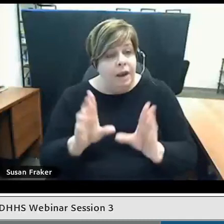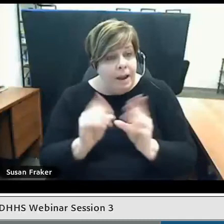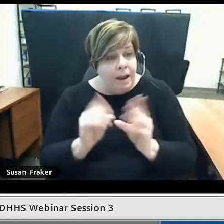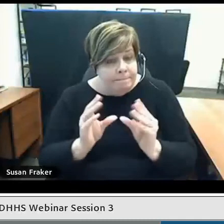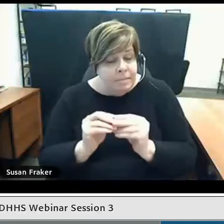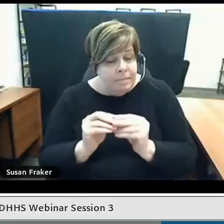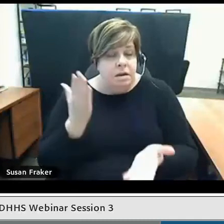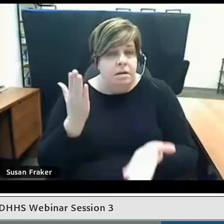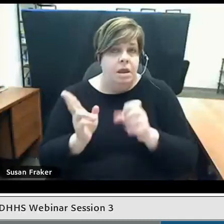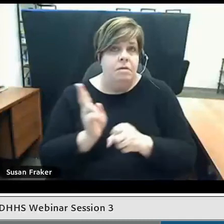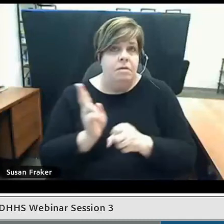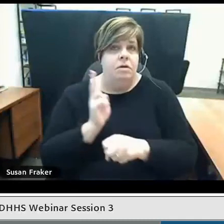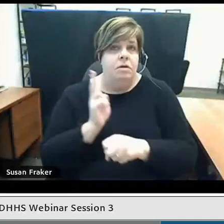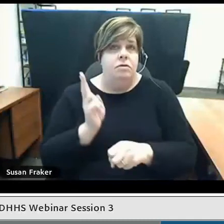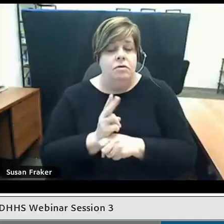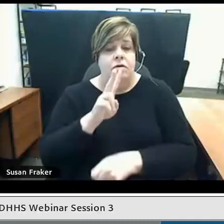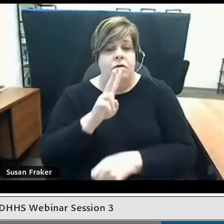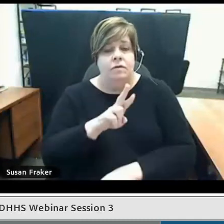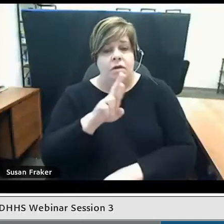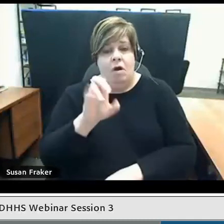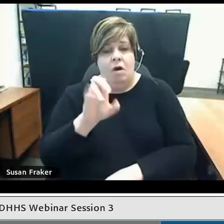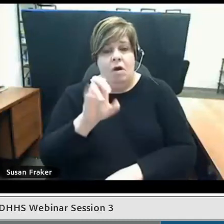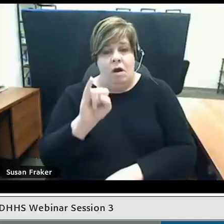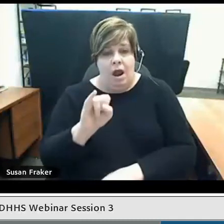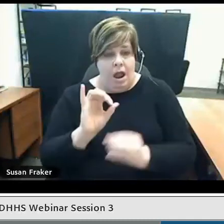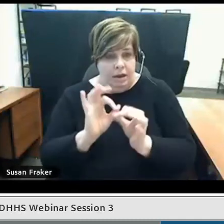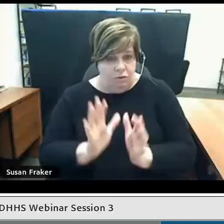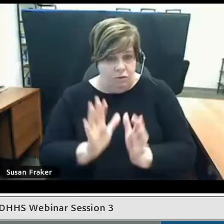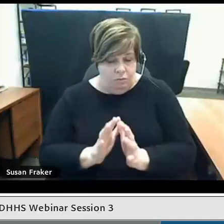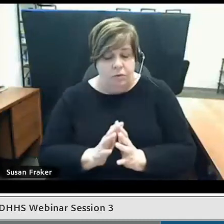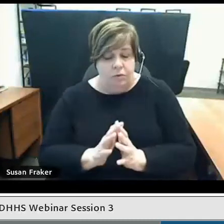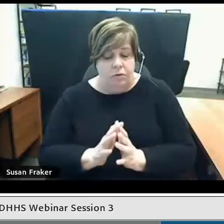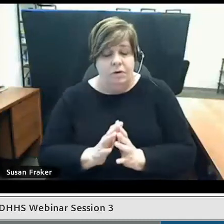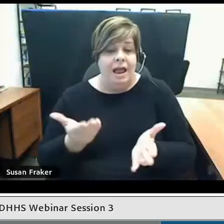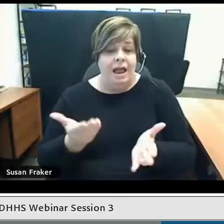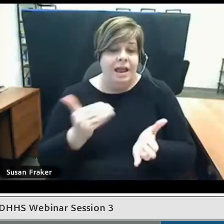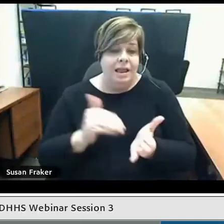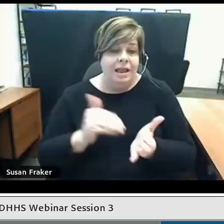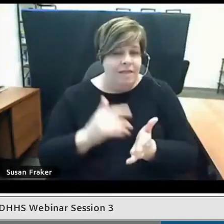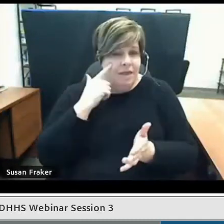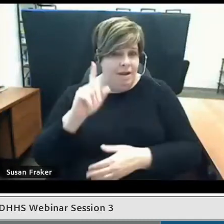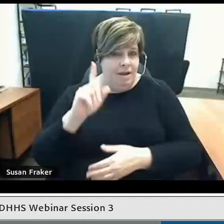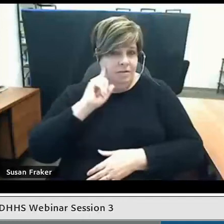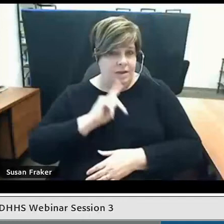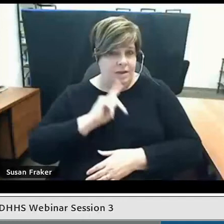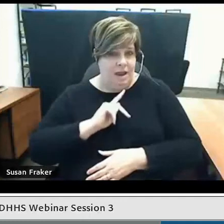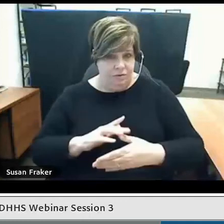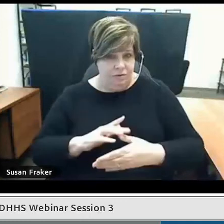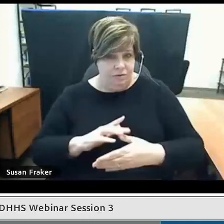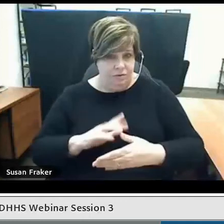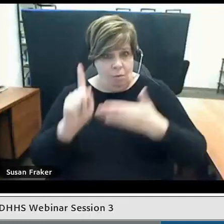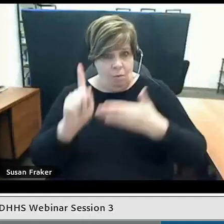use a video remote interpreter. And again, imagine as a deaf person for an hour looking down